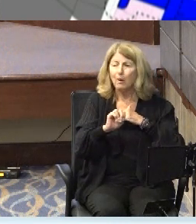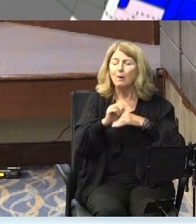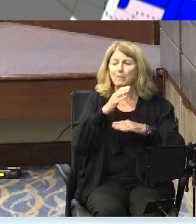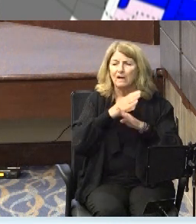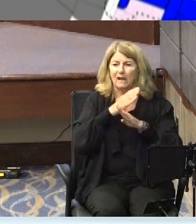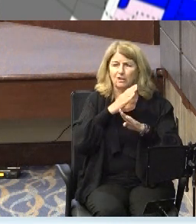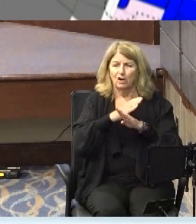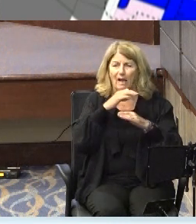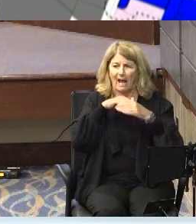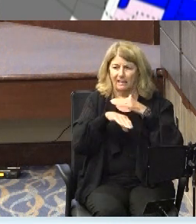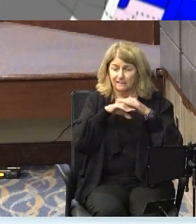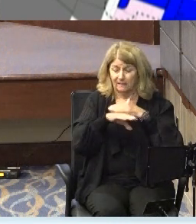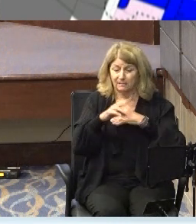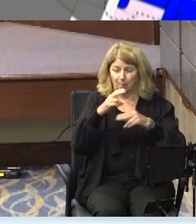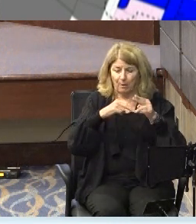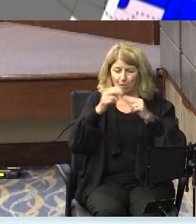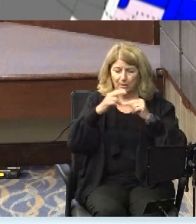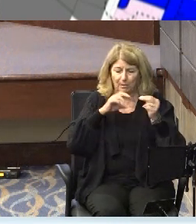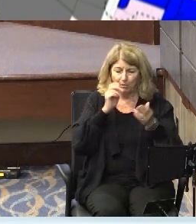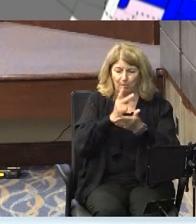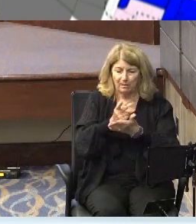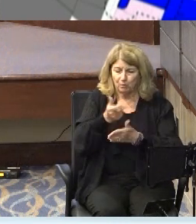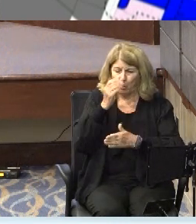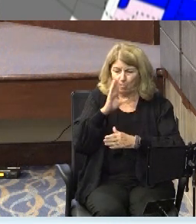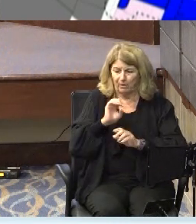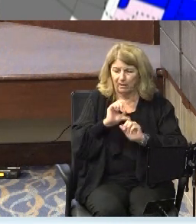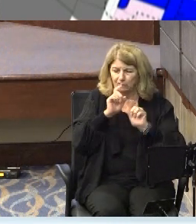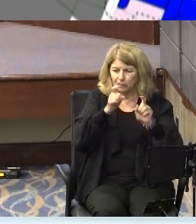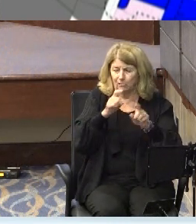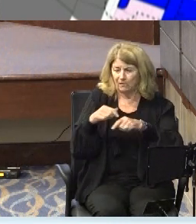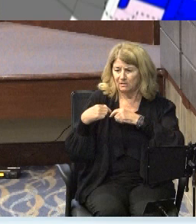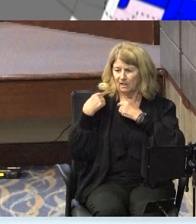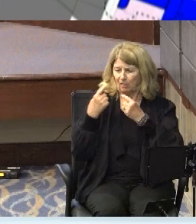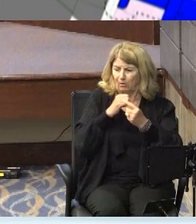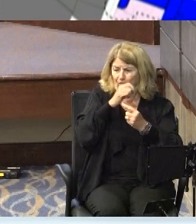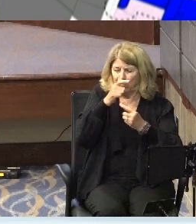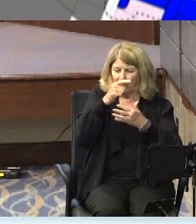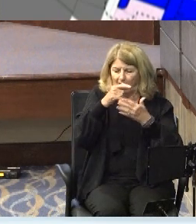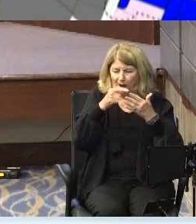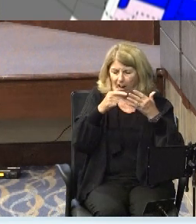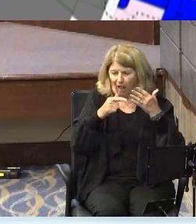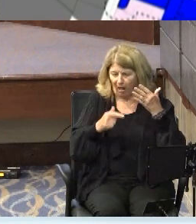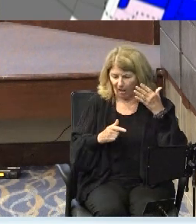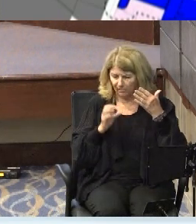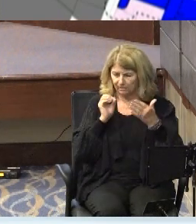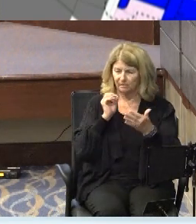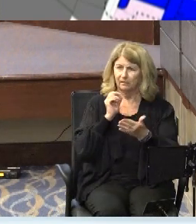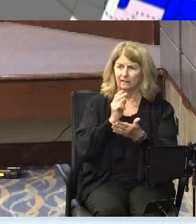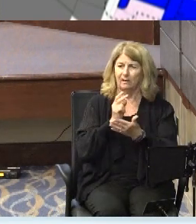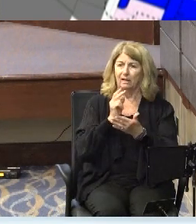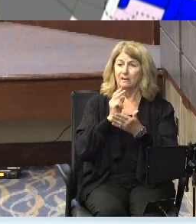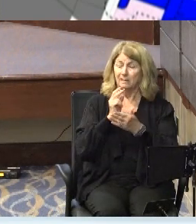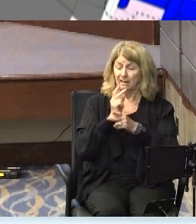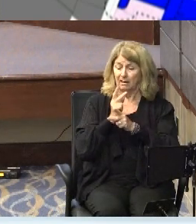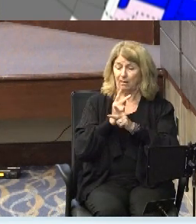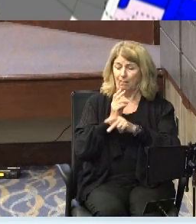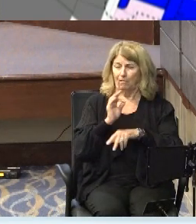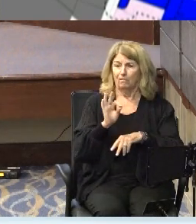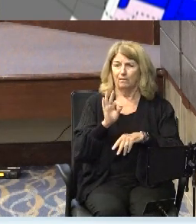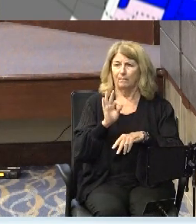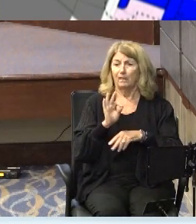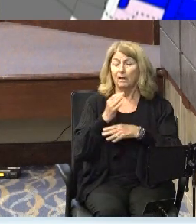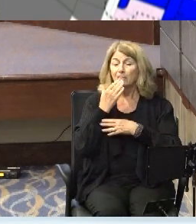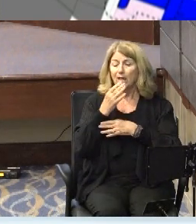access. Building permits will not be issued until full compliance with all development standards of City of Waco and the approved PUD plans. Thank you, Mr. Peters.